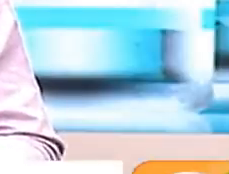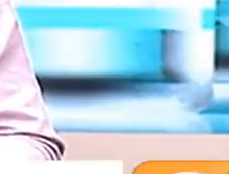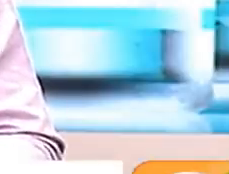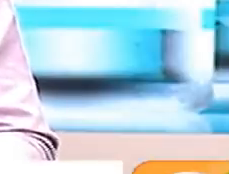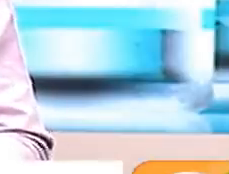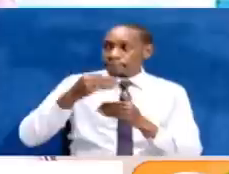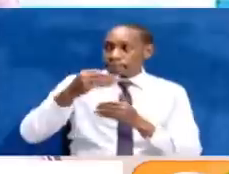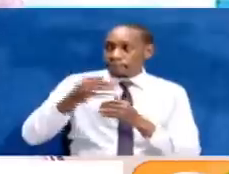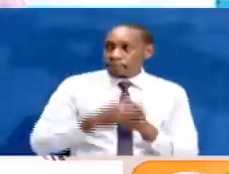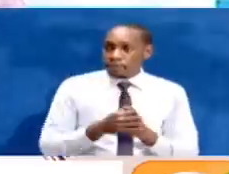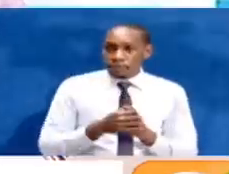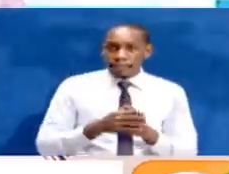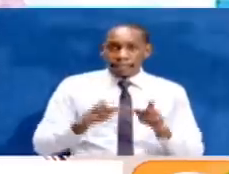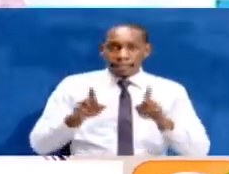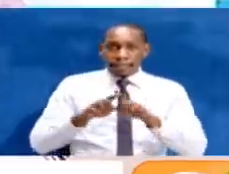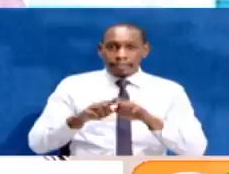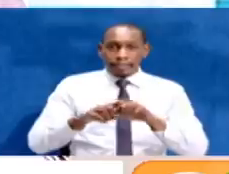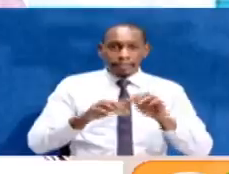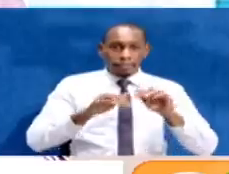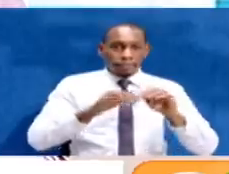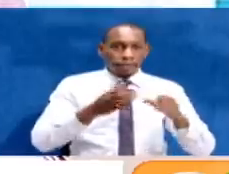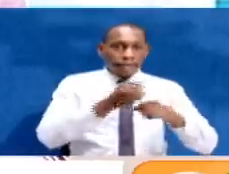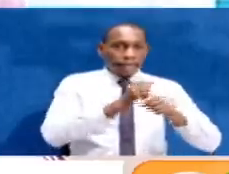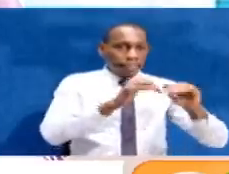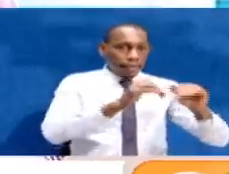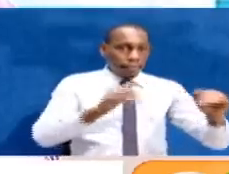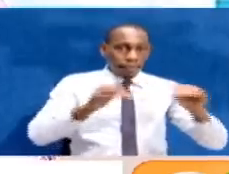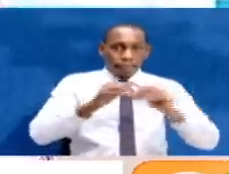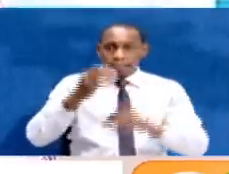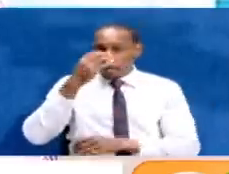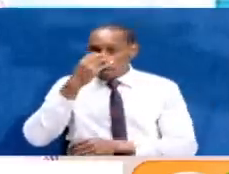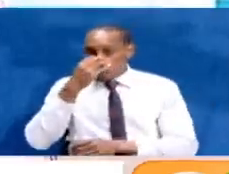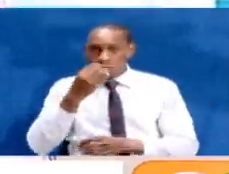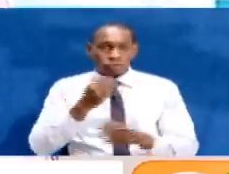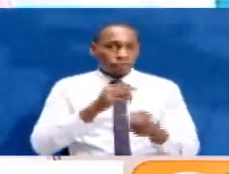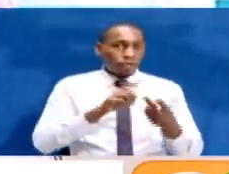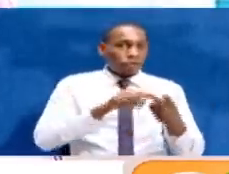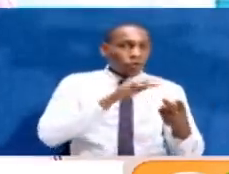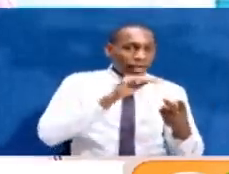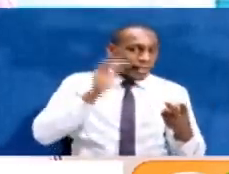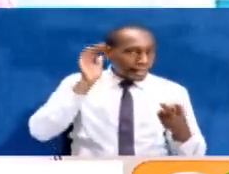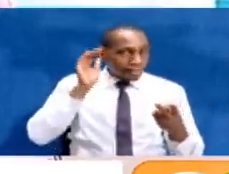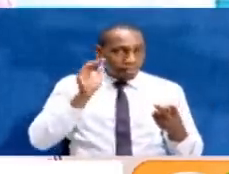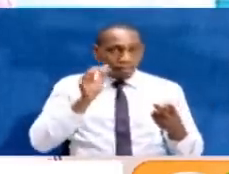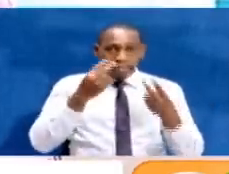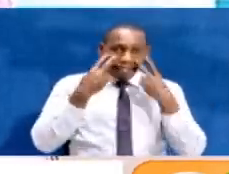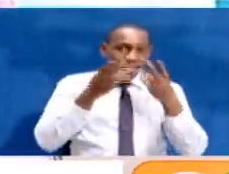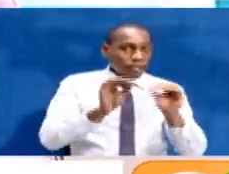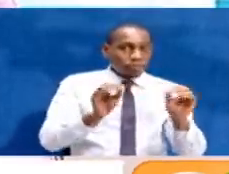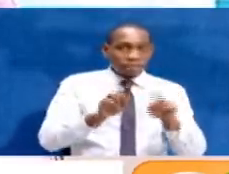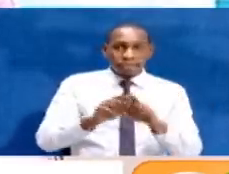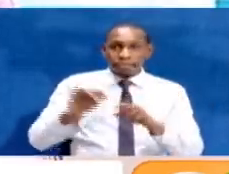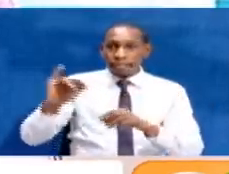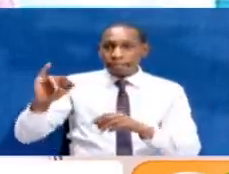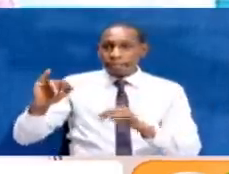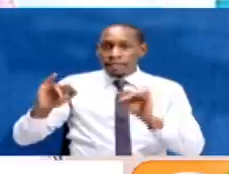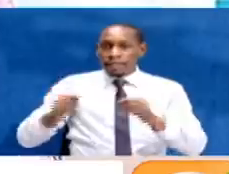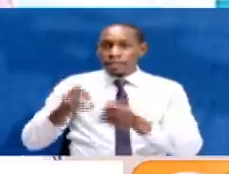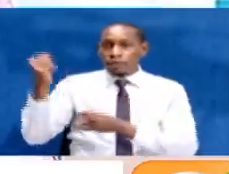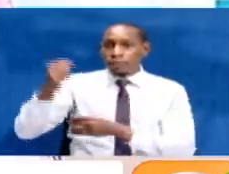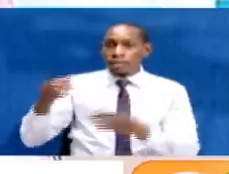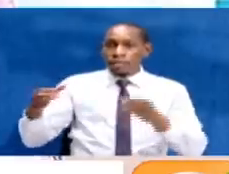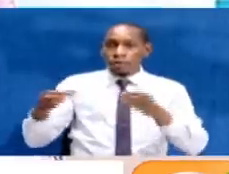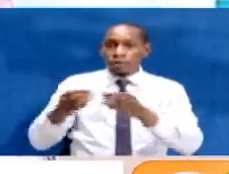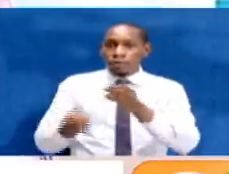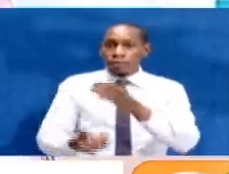in sight? An outbreak of alliances, or is it? Ruto is speaking, Raila is missing in action, and a new political union